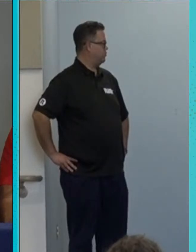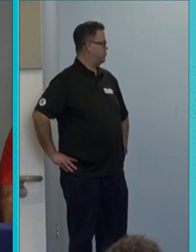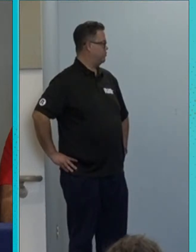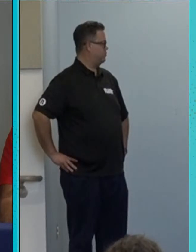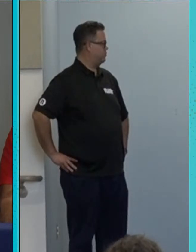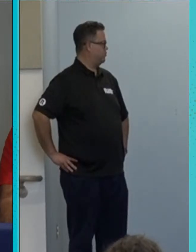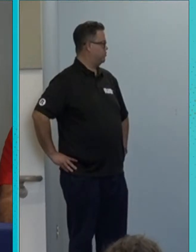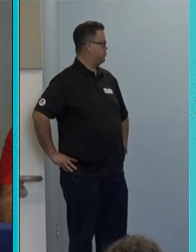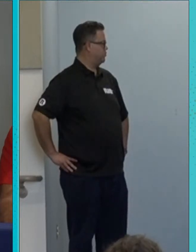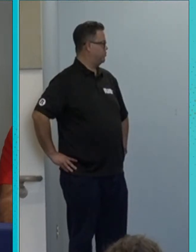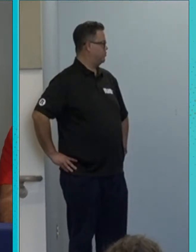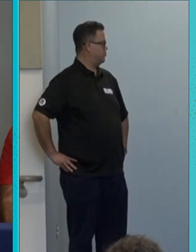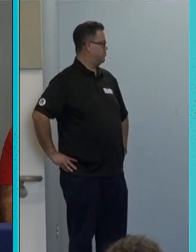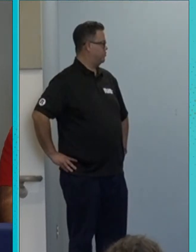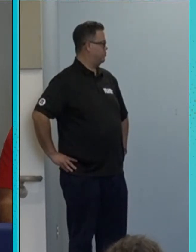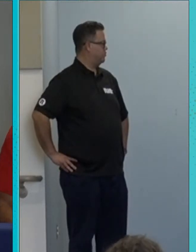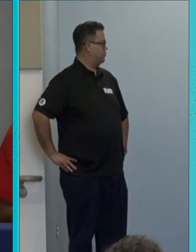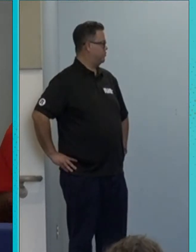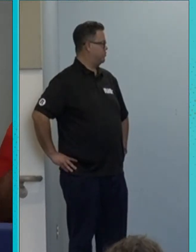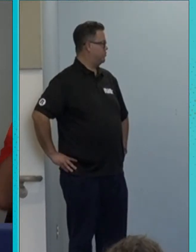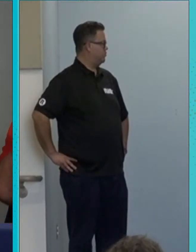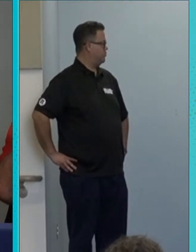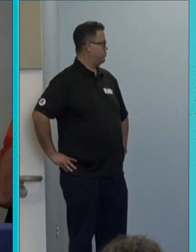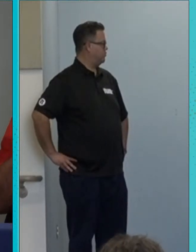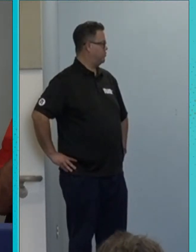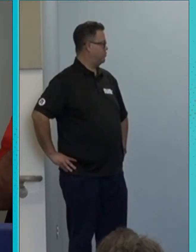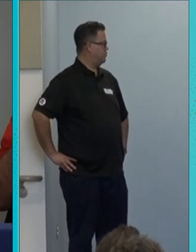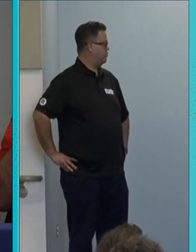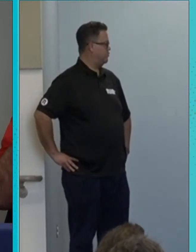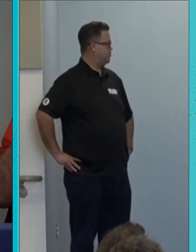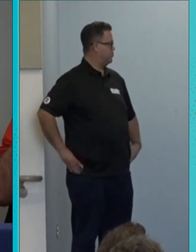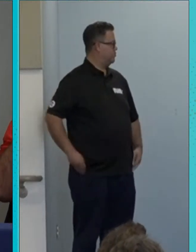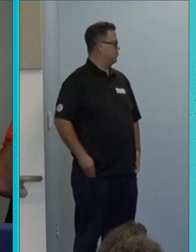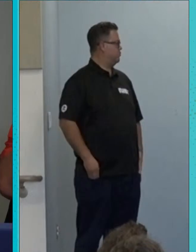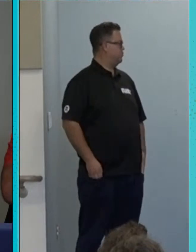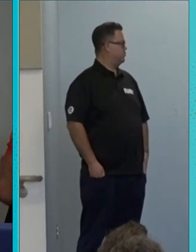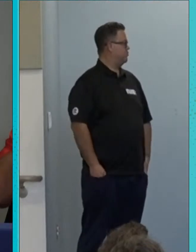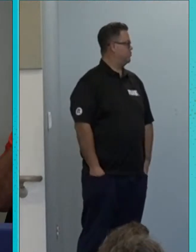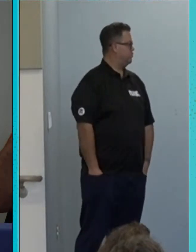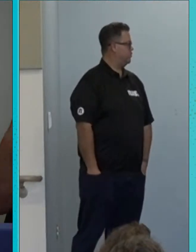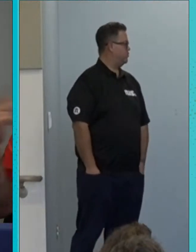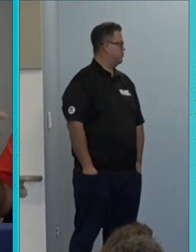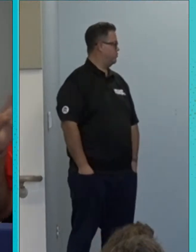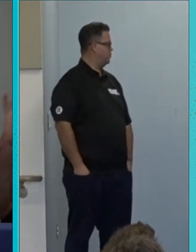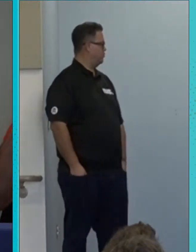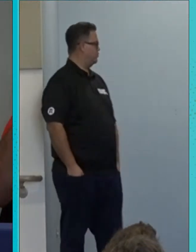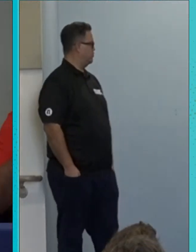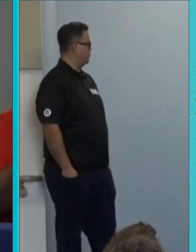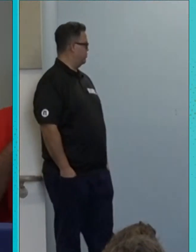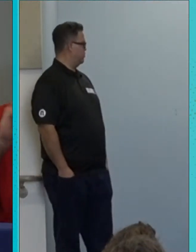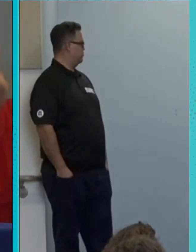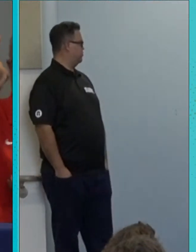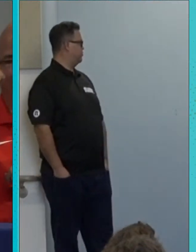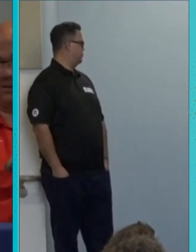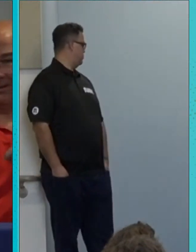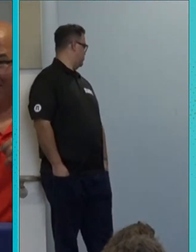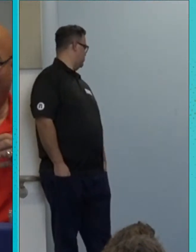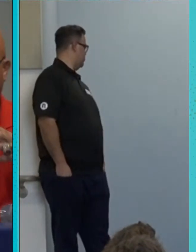So that's where we noticed our improvements. And this is Keith Adams. To add to that,